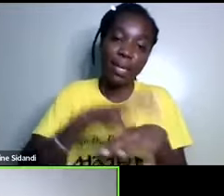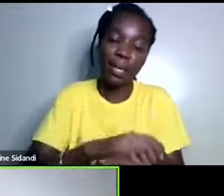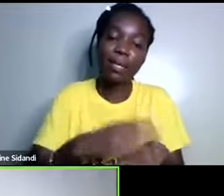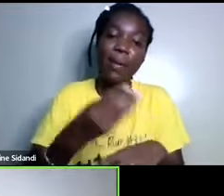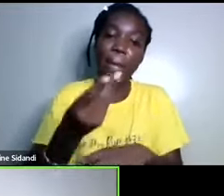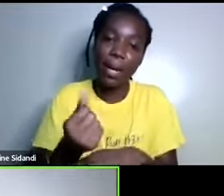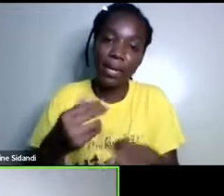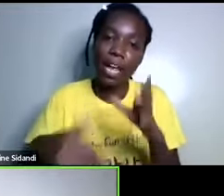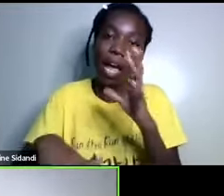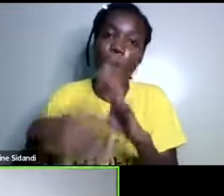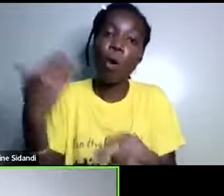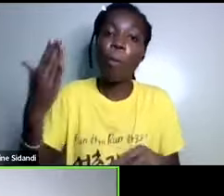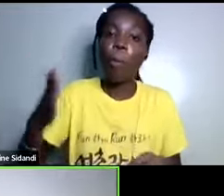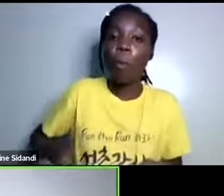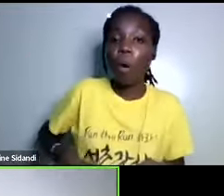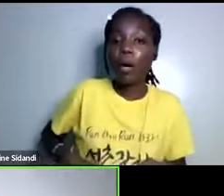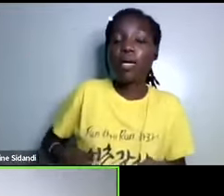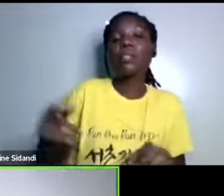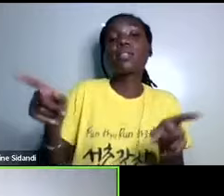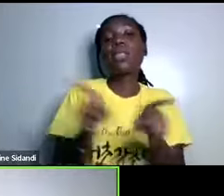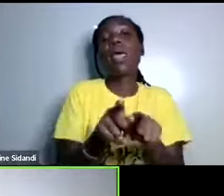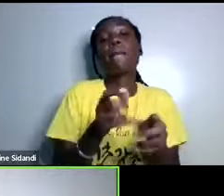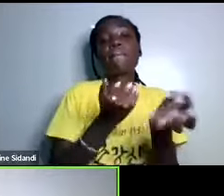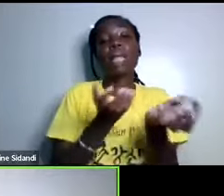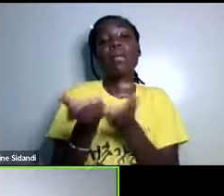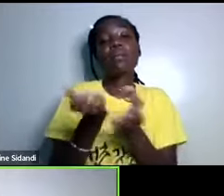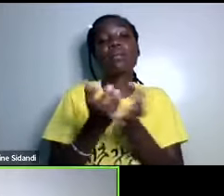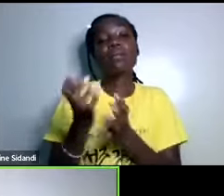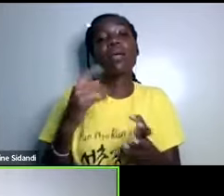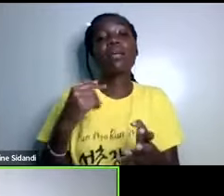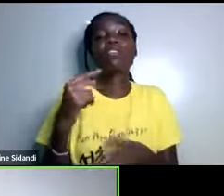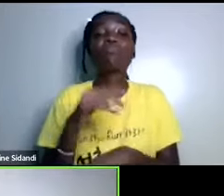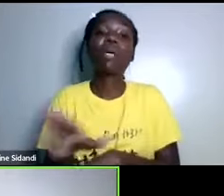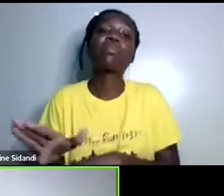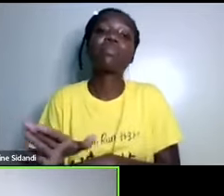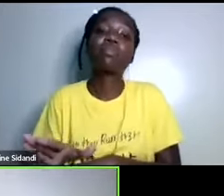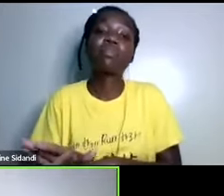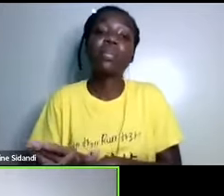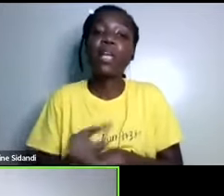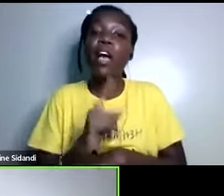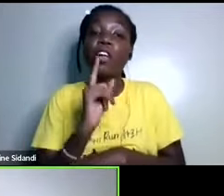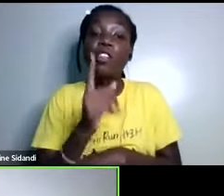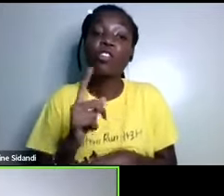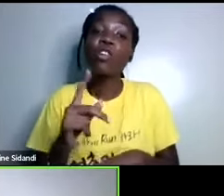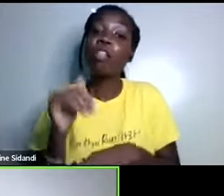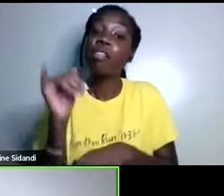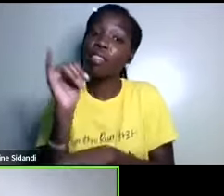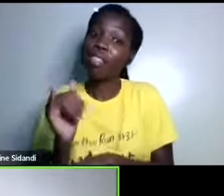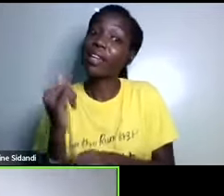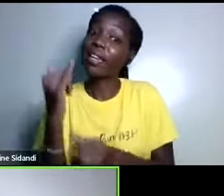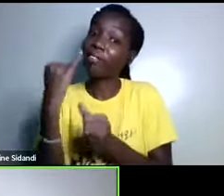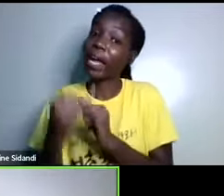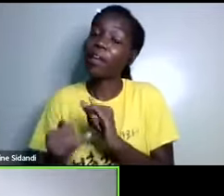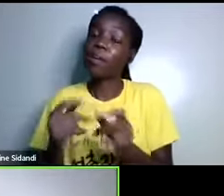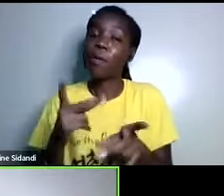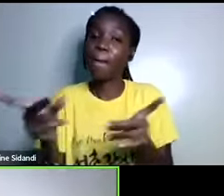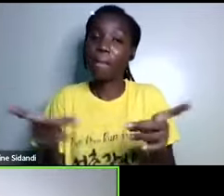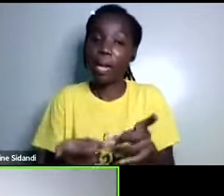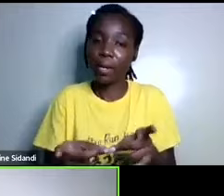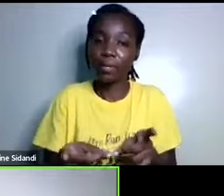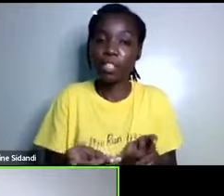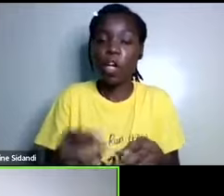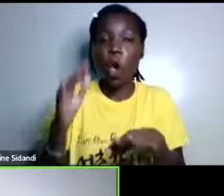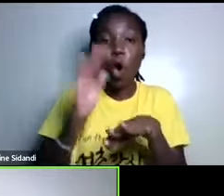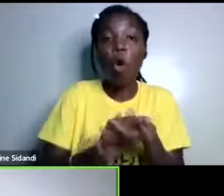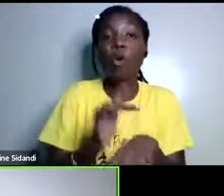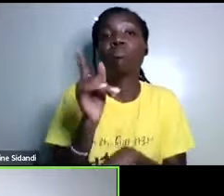business. Yeah. So that part, that last part, the closing part is on you. So if you don't know how to convert, we need to also work on your